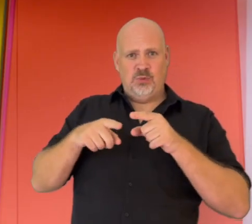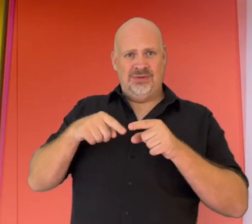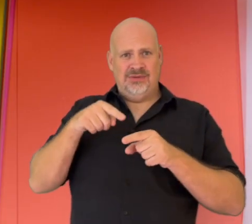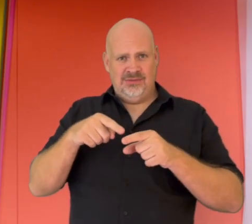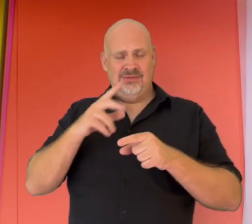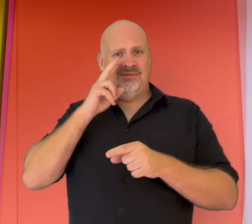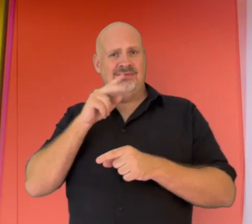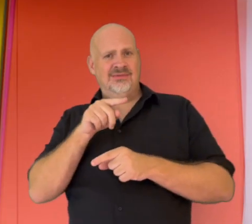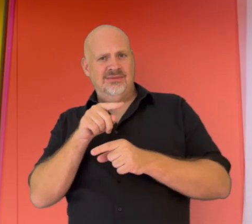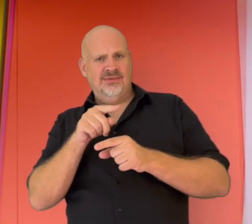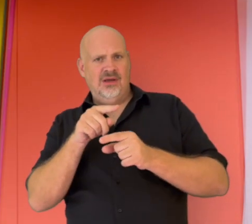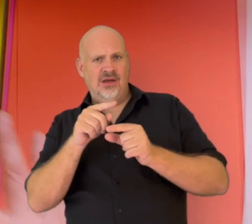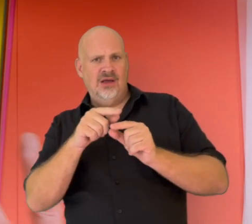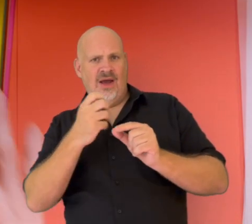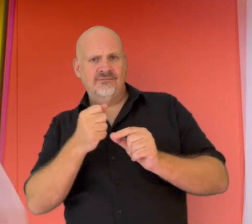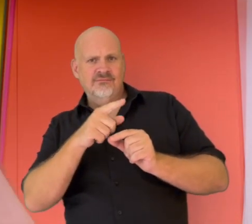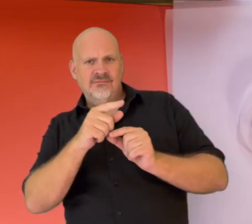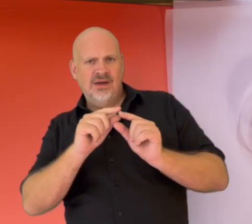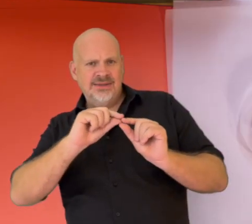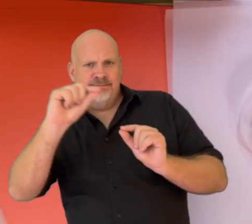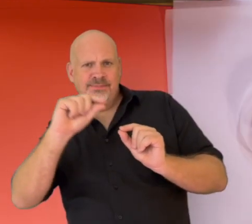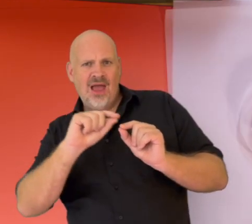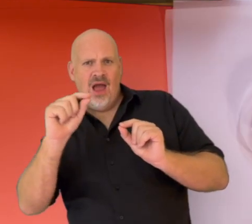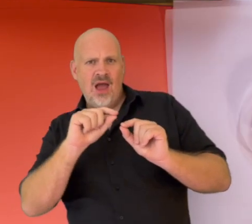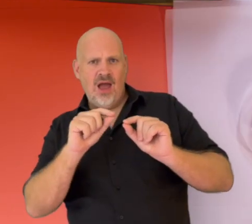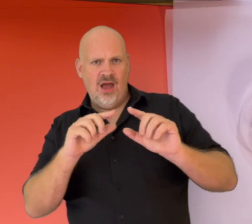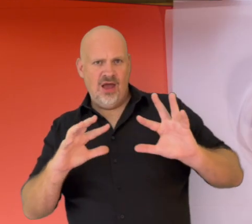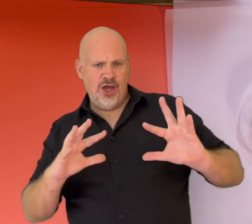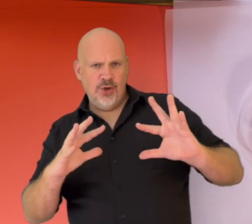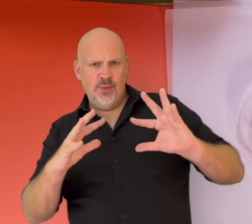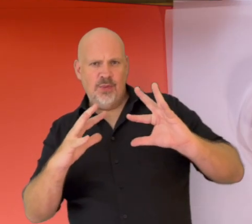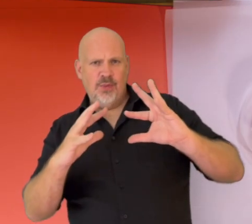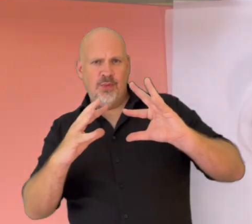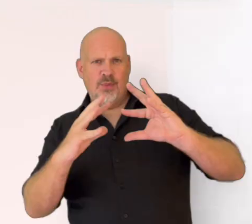of these spears that describes this recession.